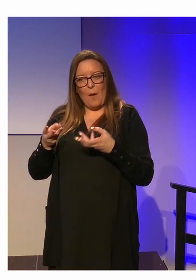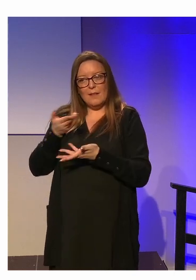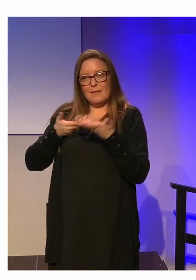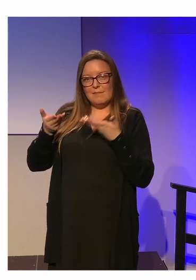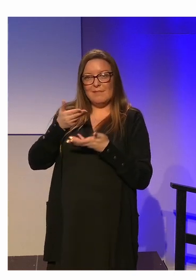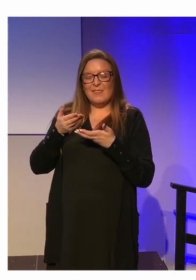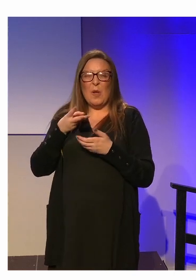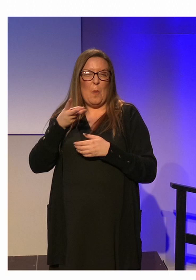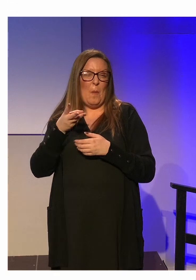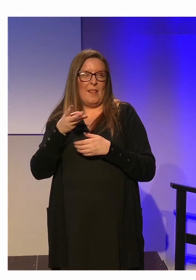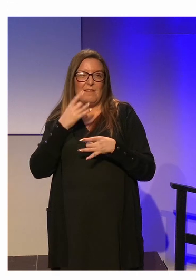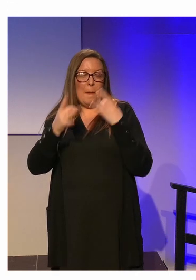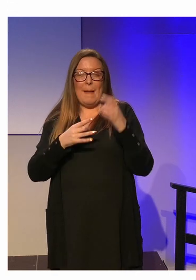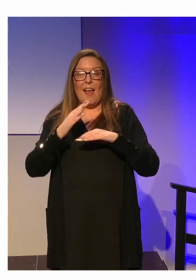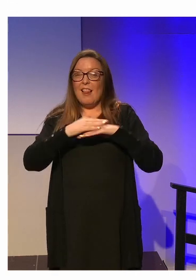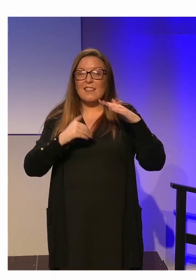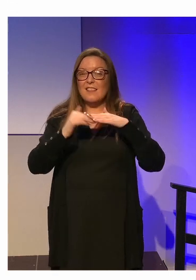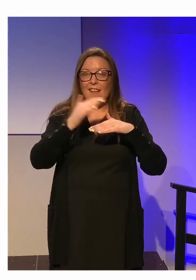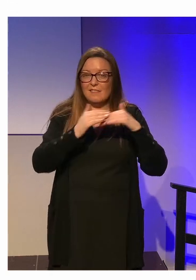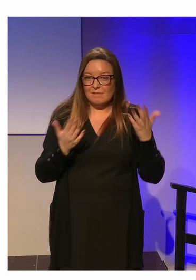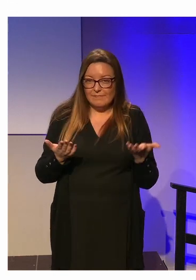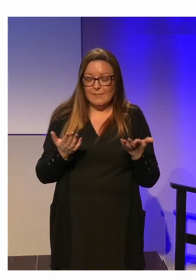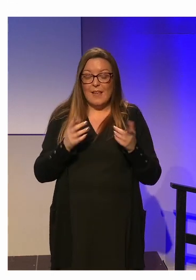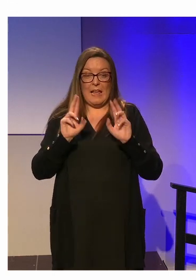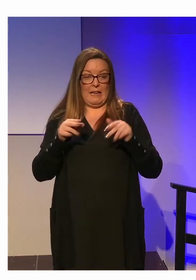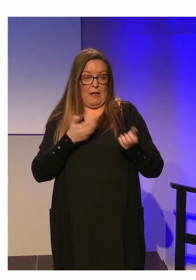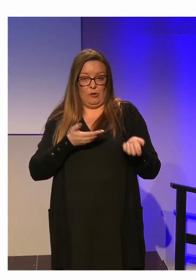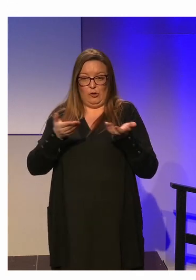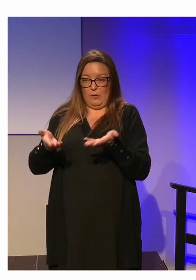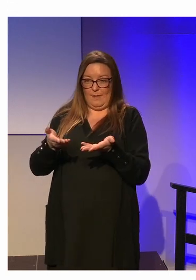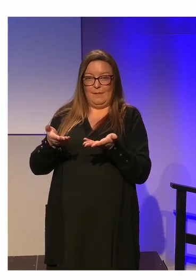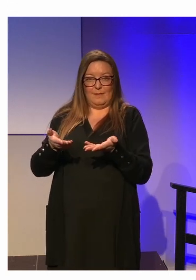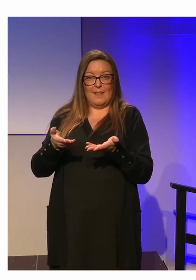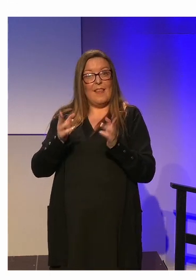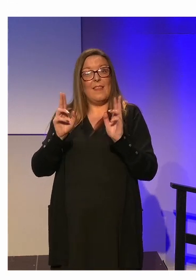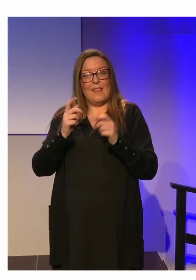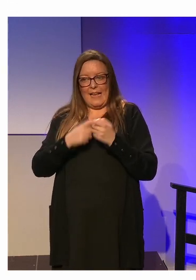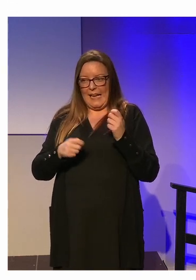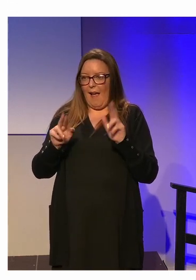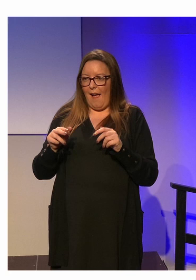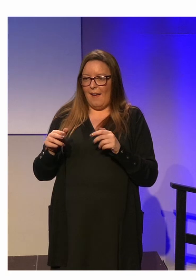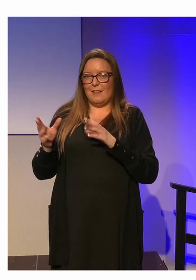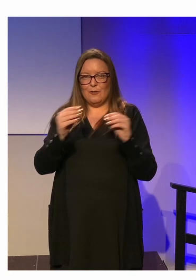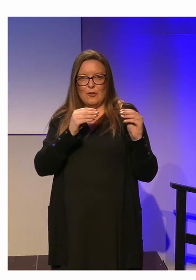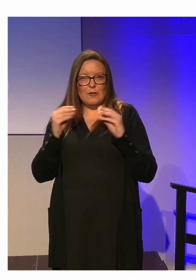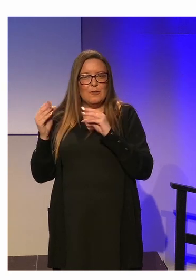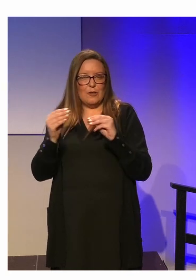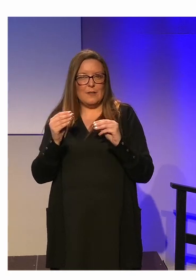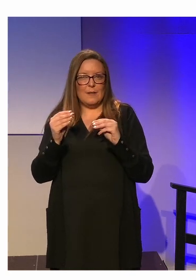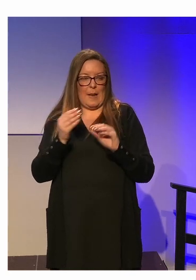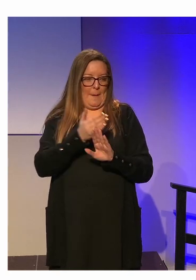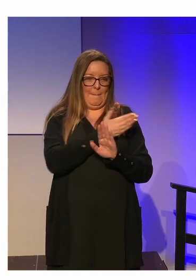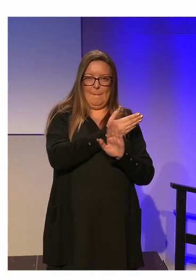make a lasagna because I can make it ahead and I can serve it, right? Then I can talk to them and I don't have to worry about cooking.